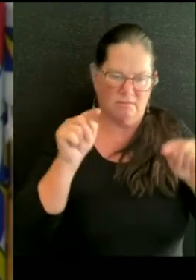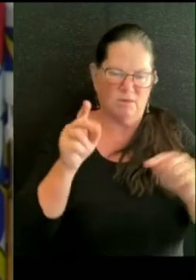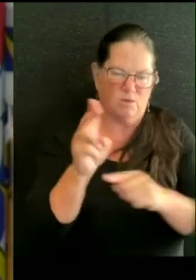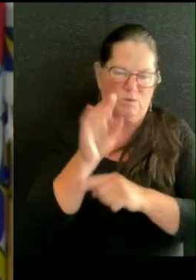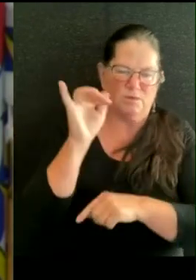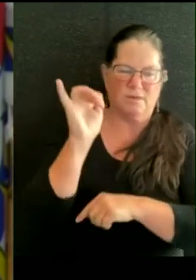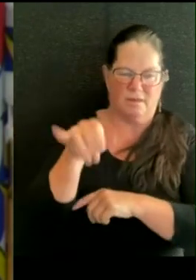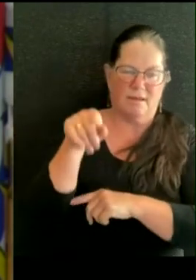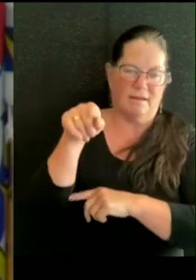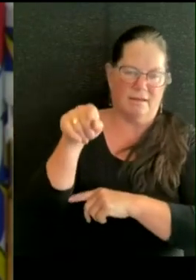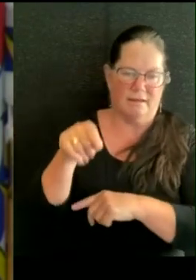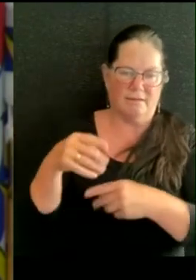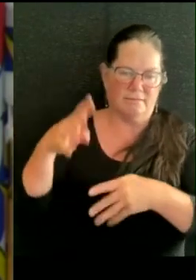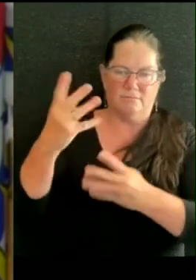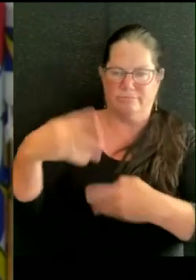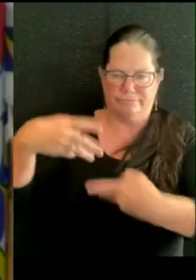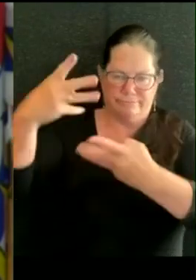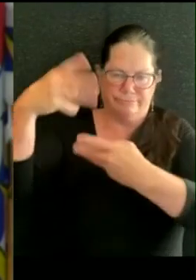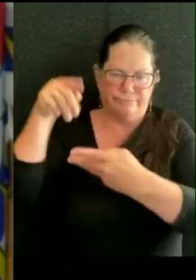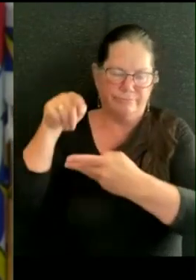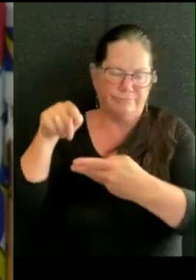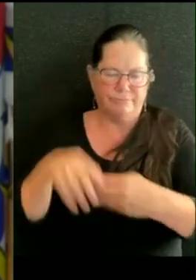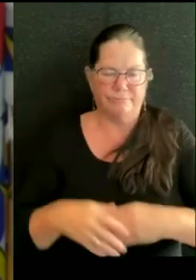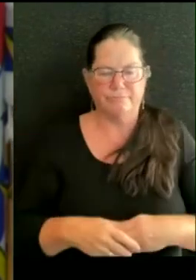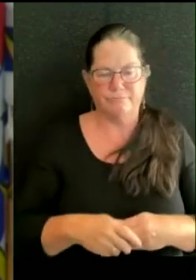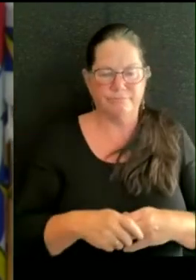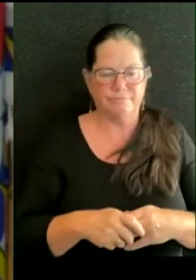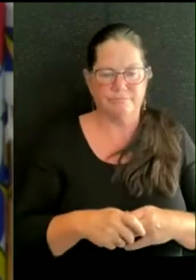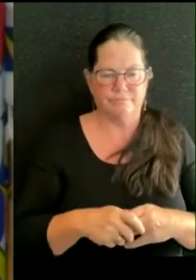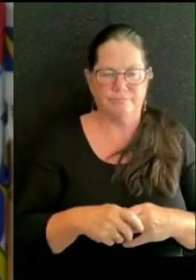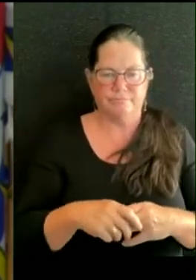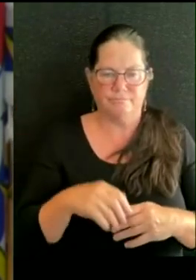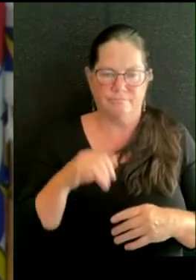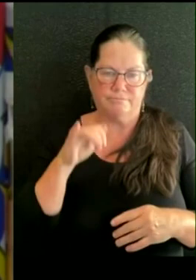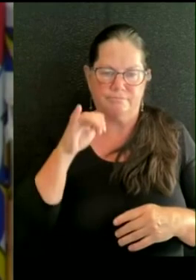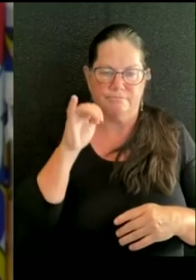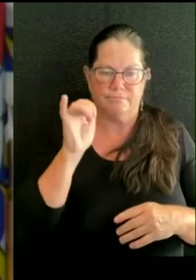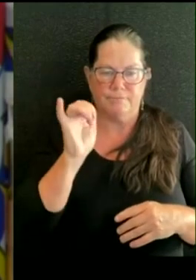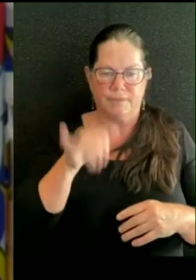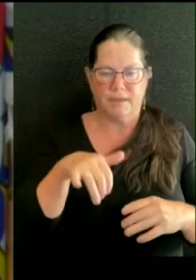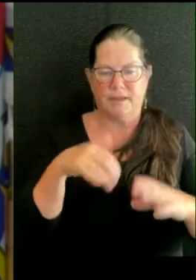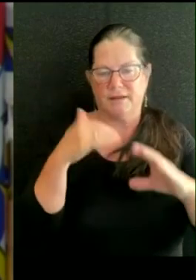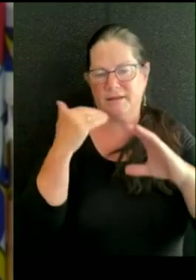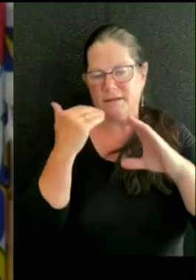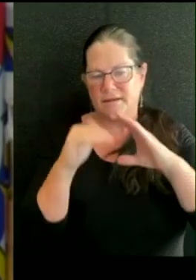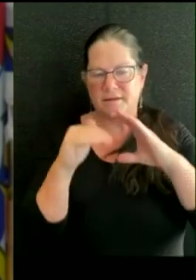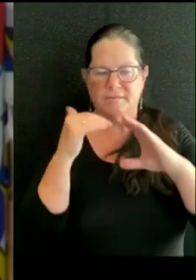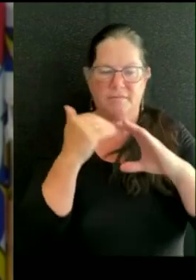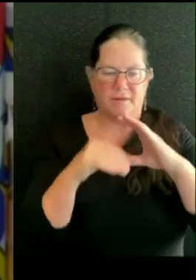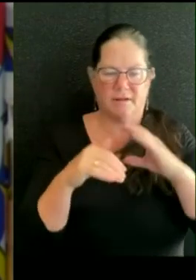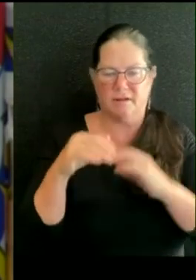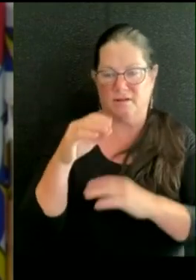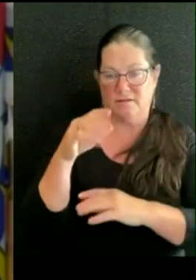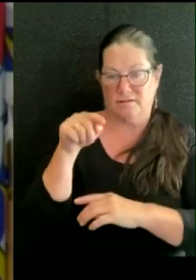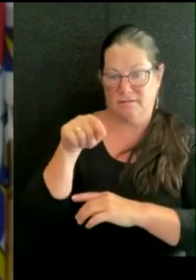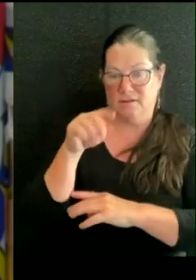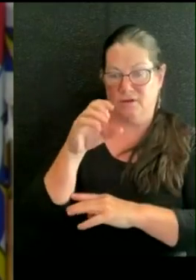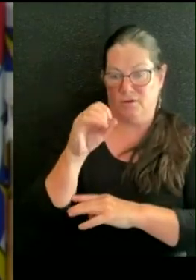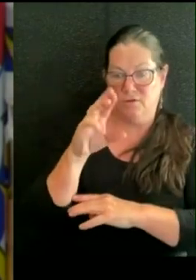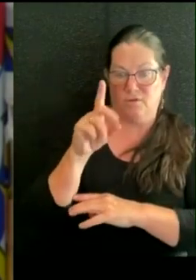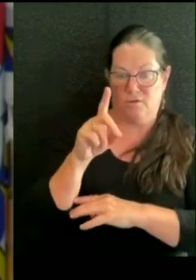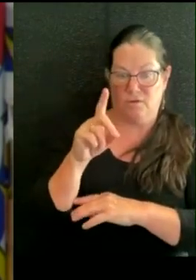Those who use the property notification tool again on courtemergency.ca will be prompted to fill in a